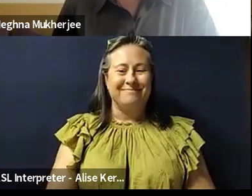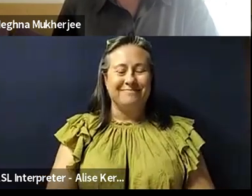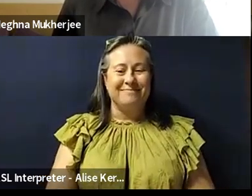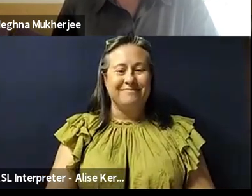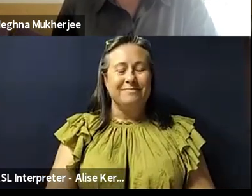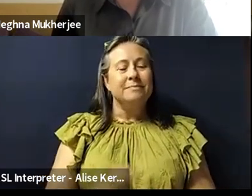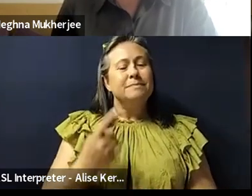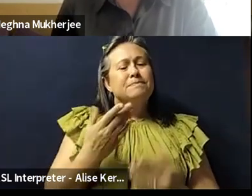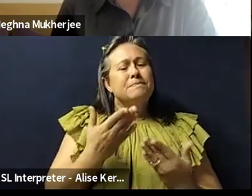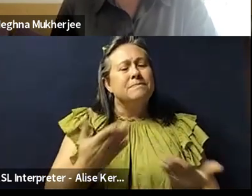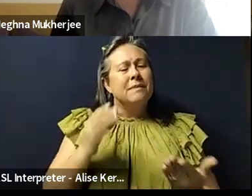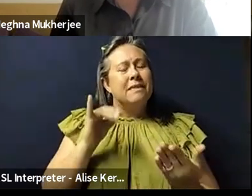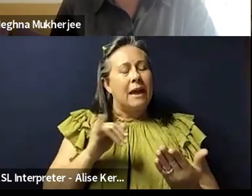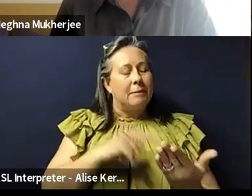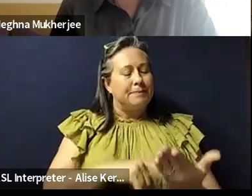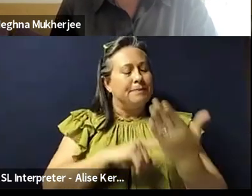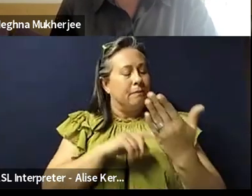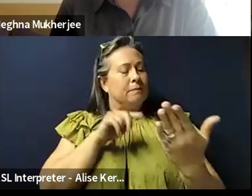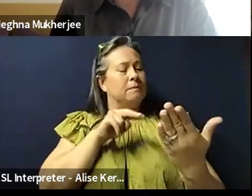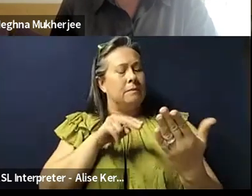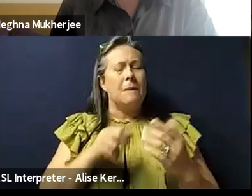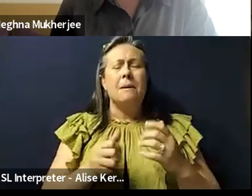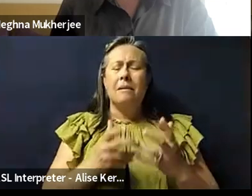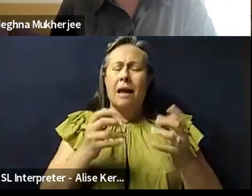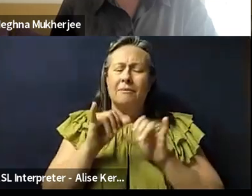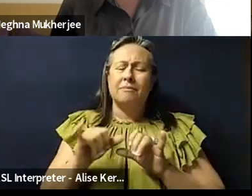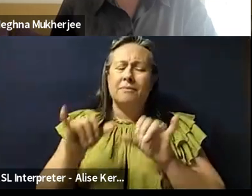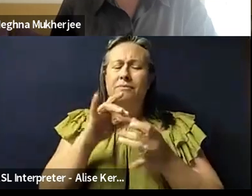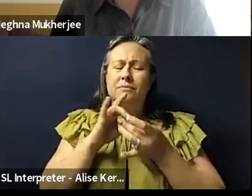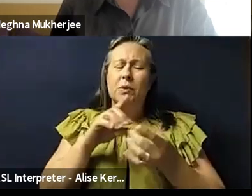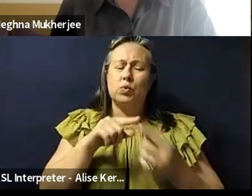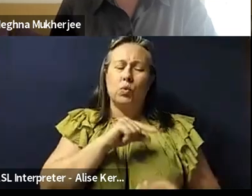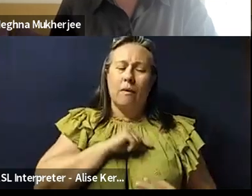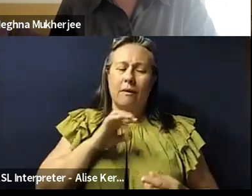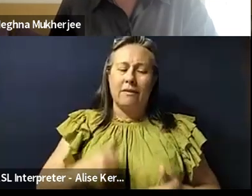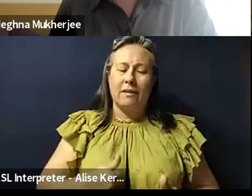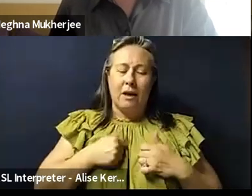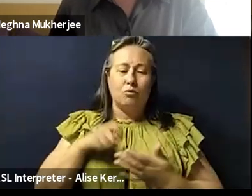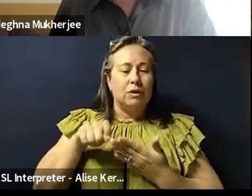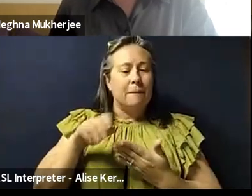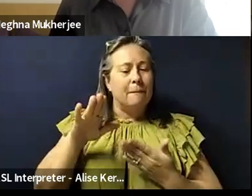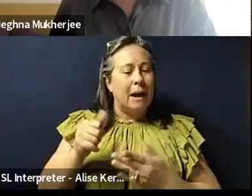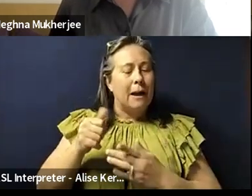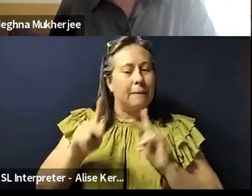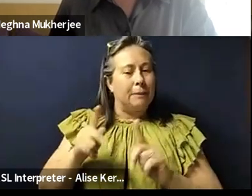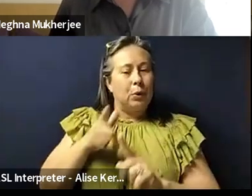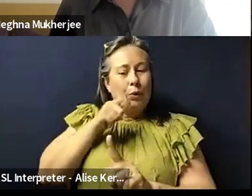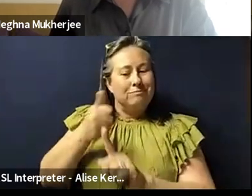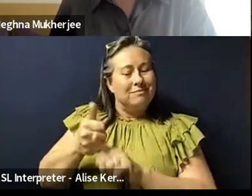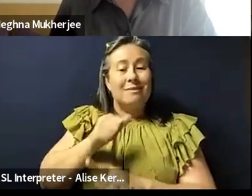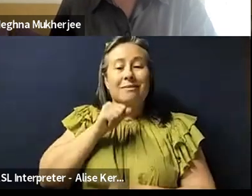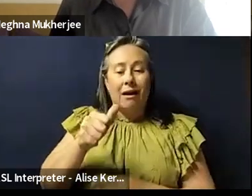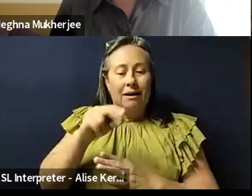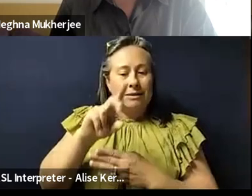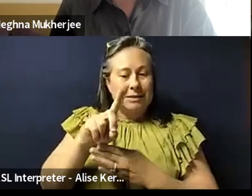One of the things that stood out to me was that much of the standards about quality of life as we know it were written by people who are not themselves disabled. This goes to the